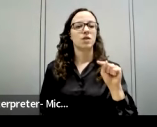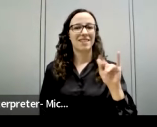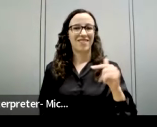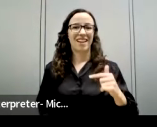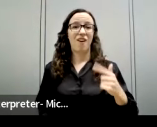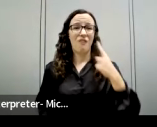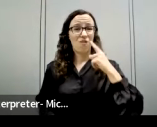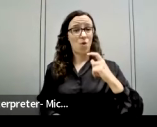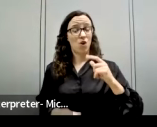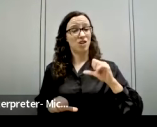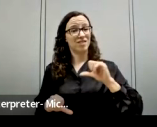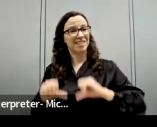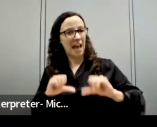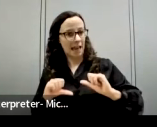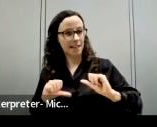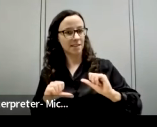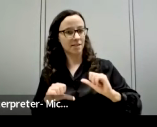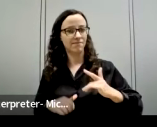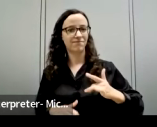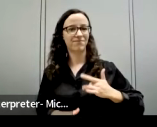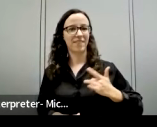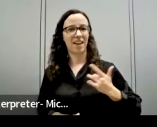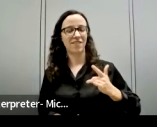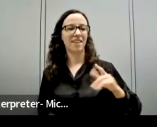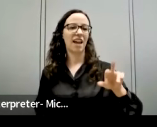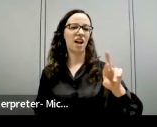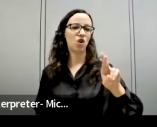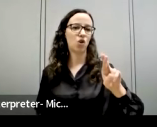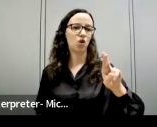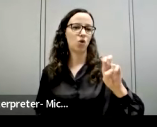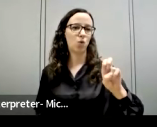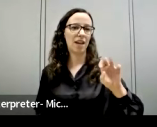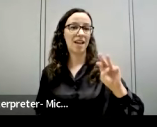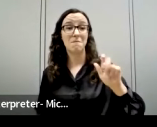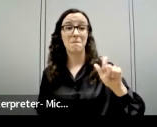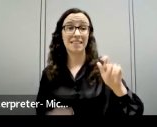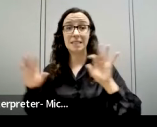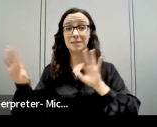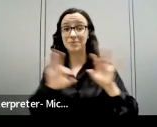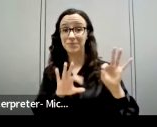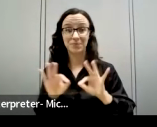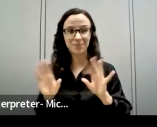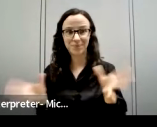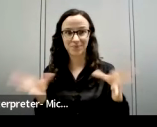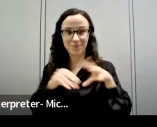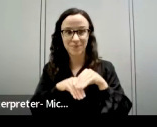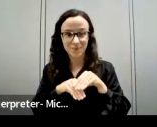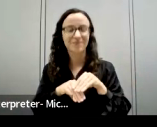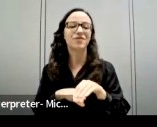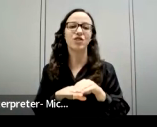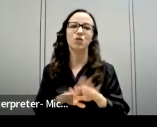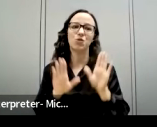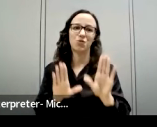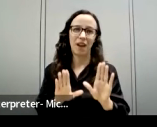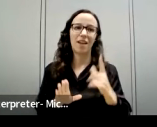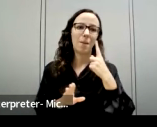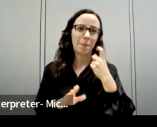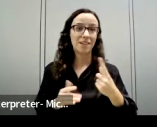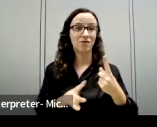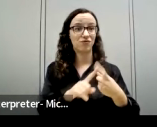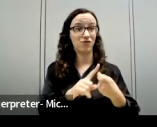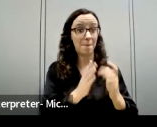very useful because you can take things from like the textbook and then from labs, different lab activities, and put them